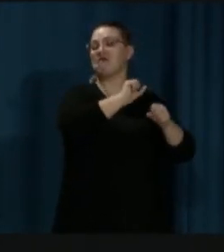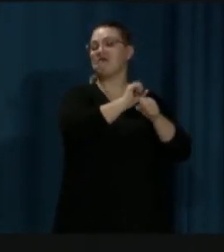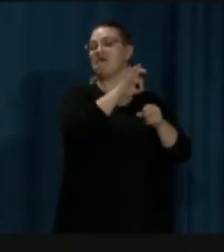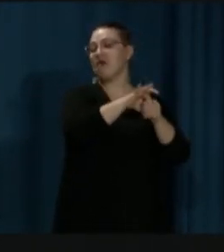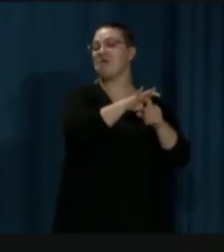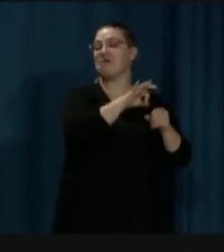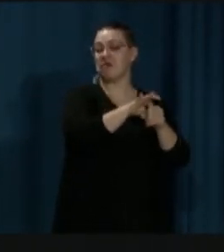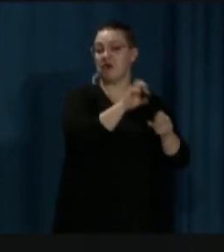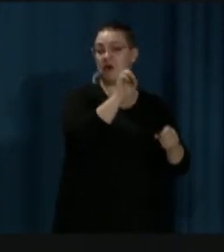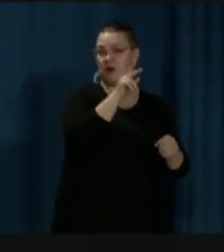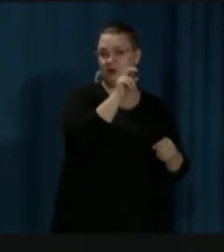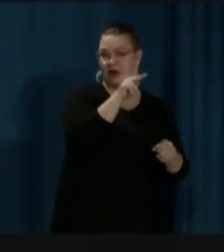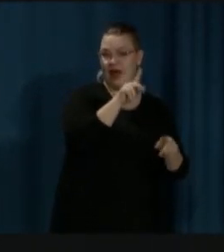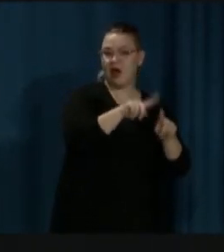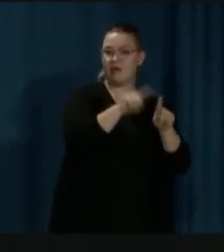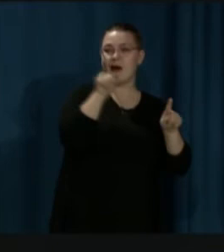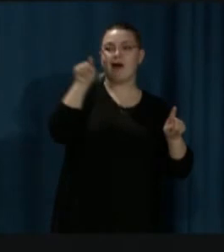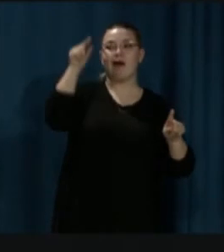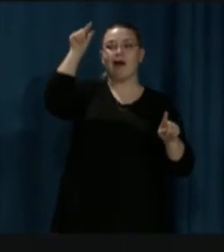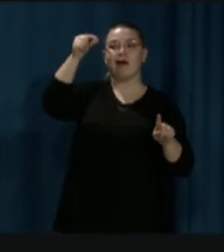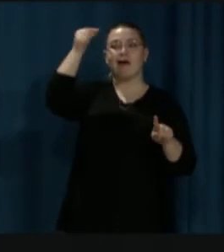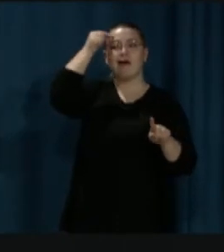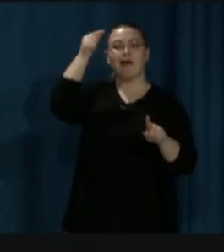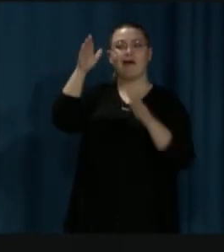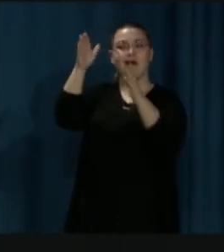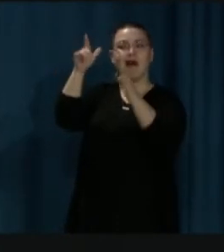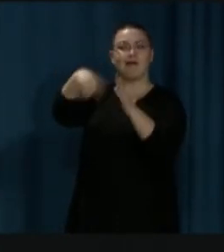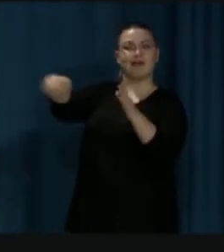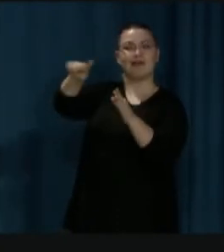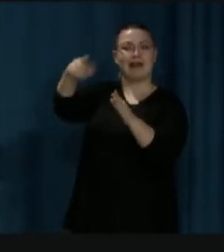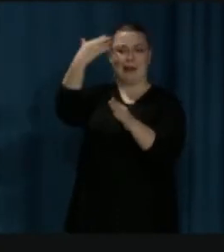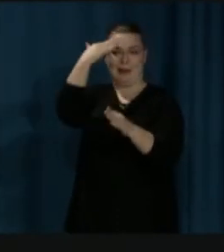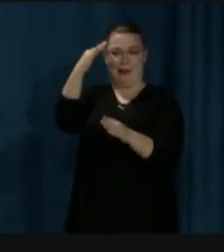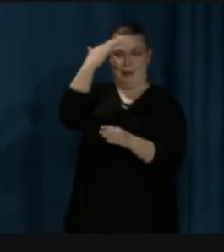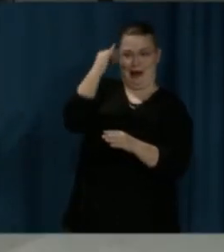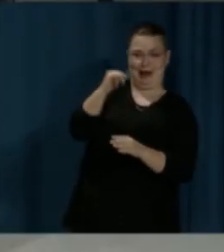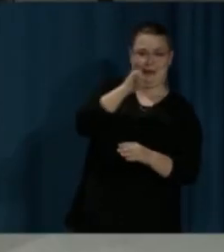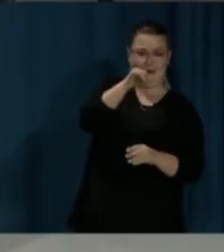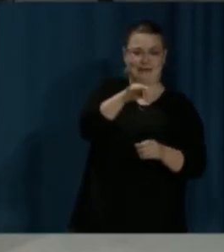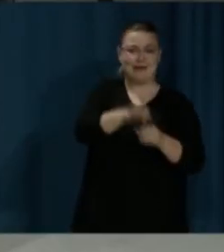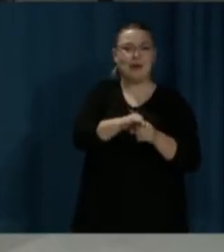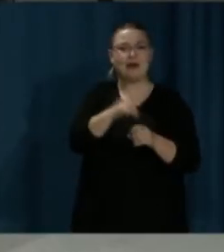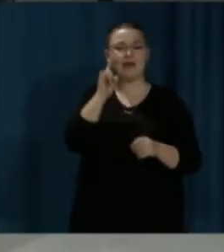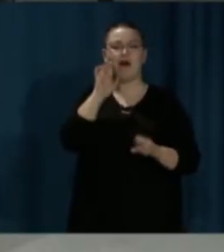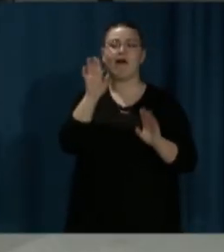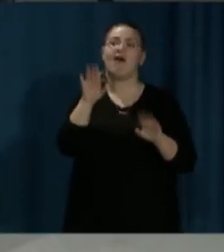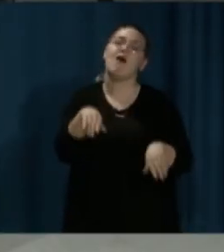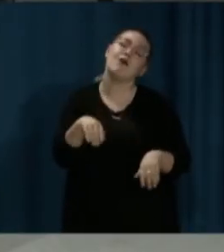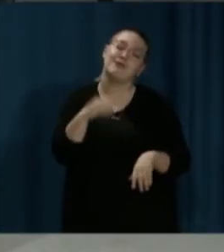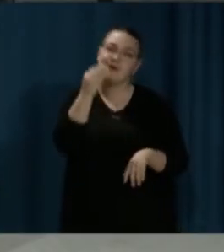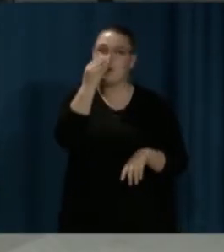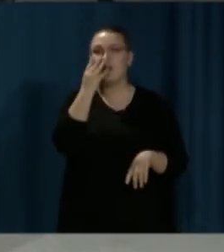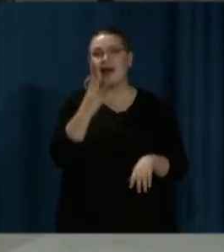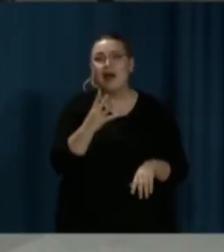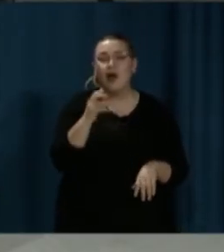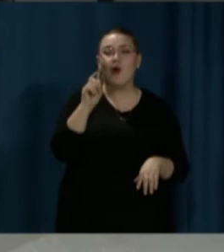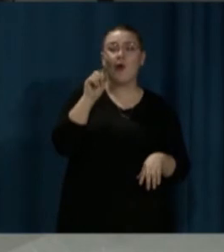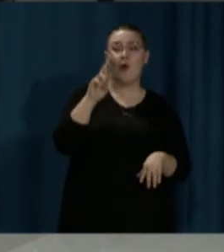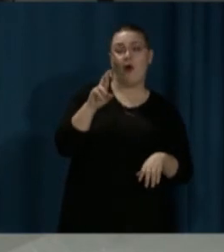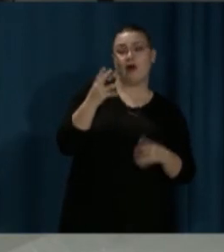elected officials don't know that's why you didn't vote. Because people sometimes just vote because they're apathetic and don't care.